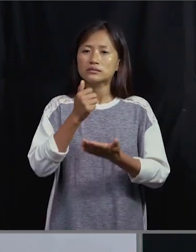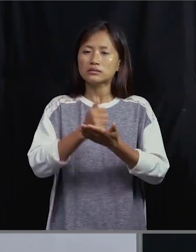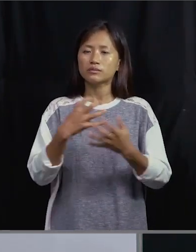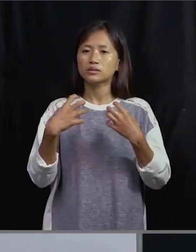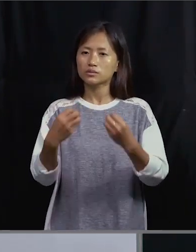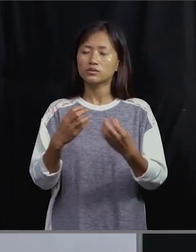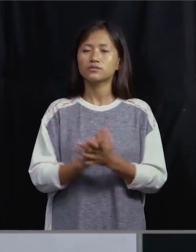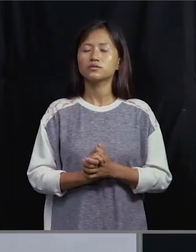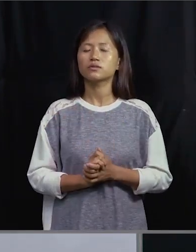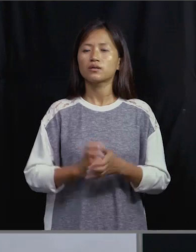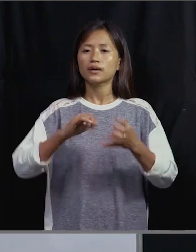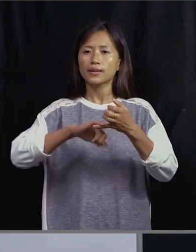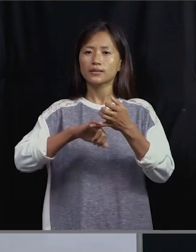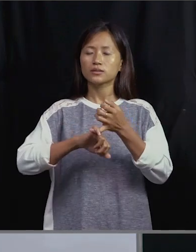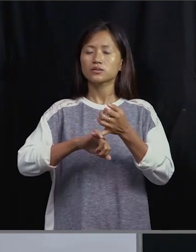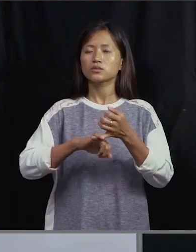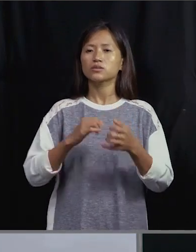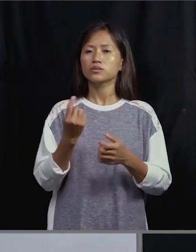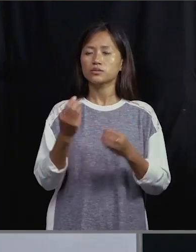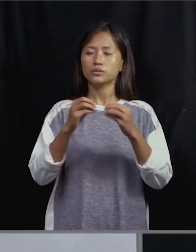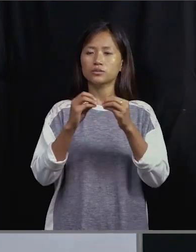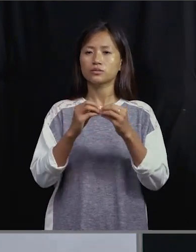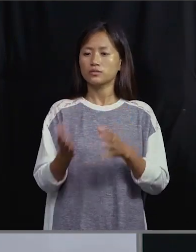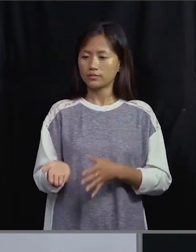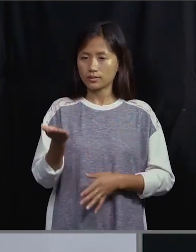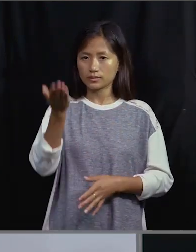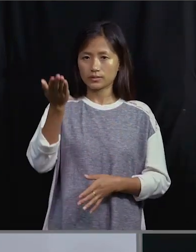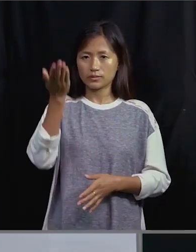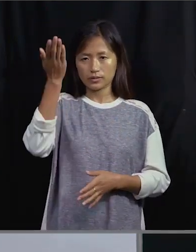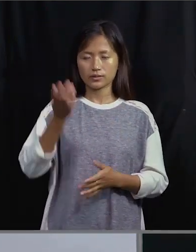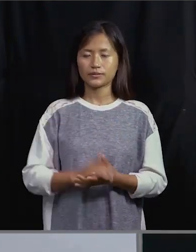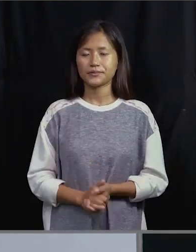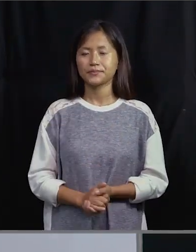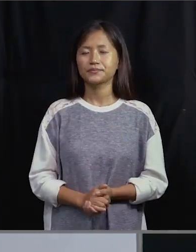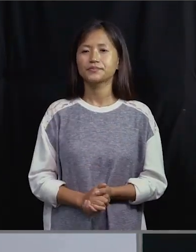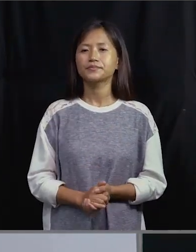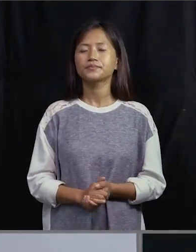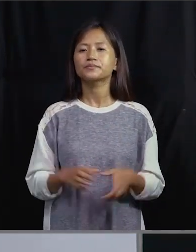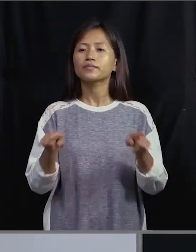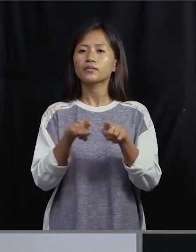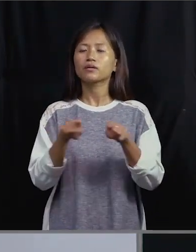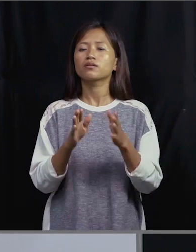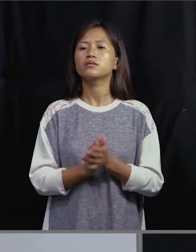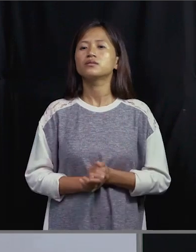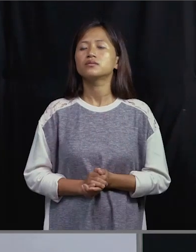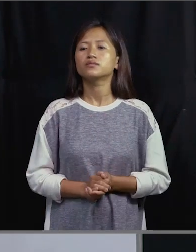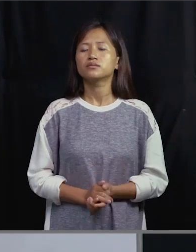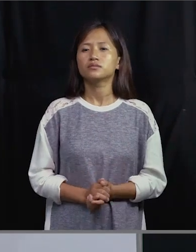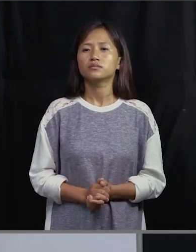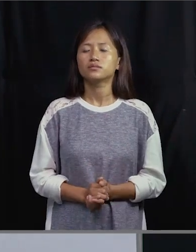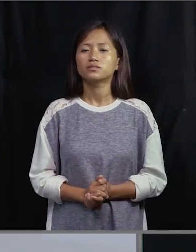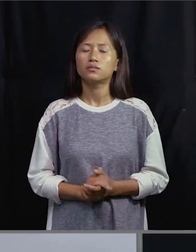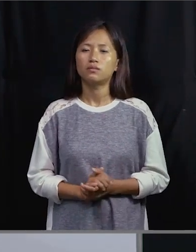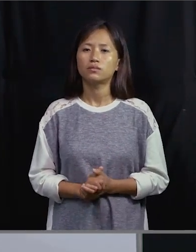the substitute goods also rises. Both the sides are rising. That's why it is called a direct